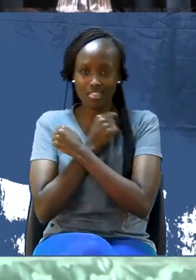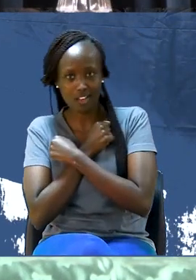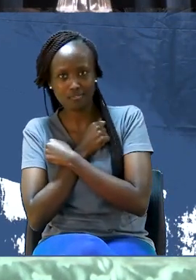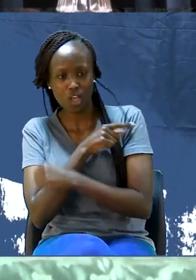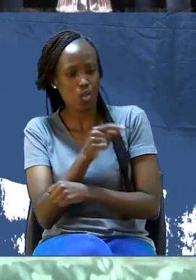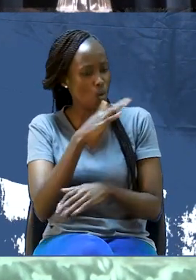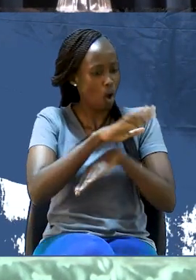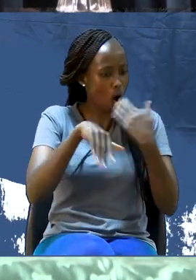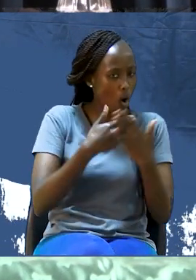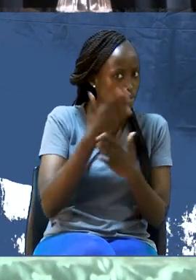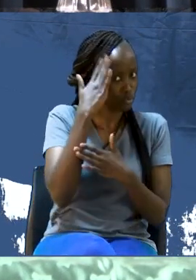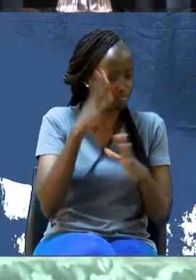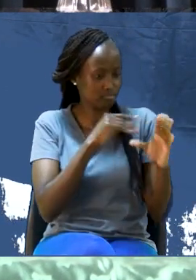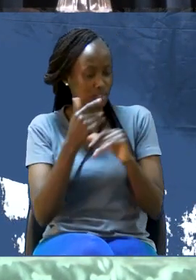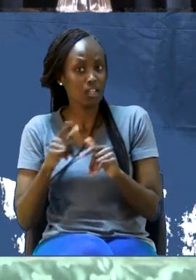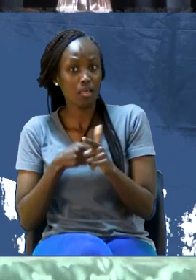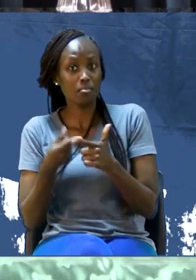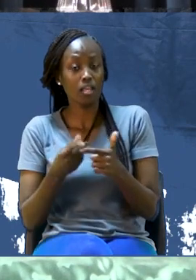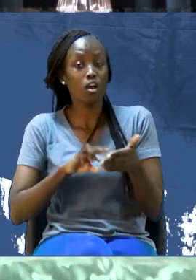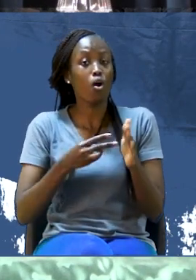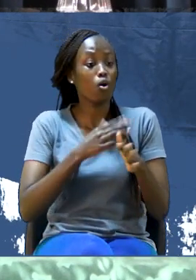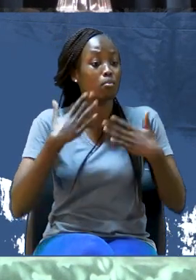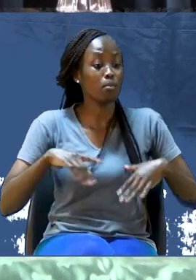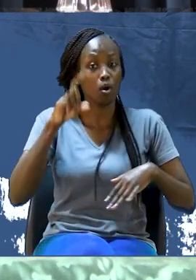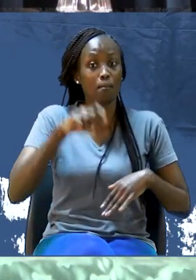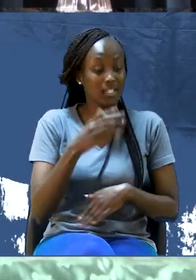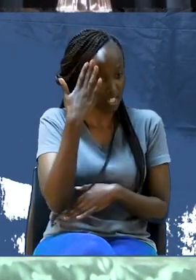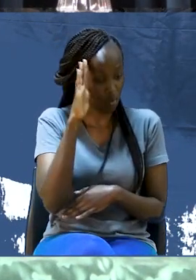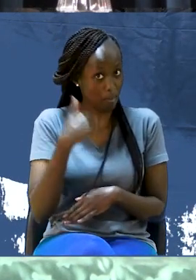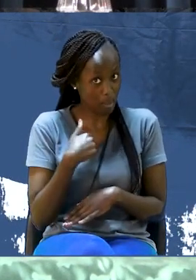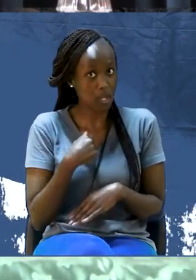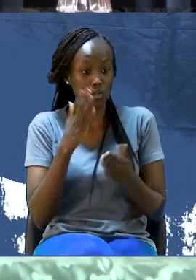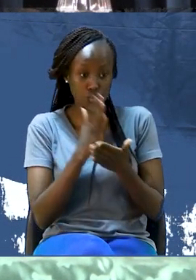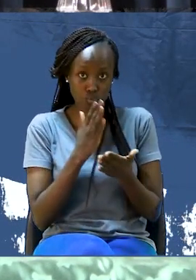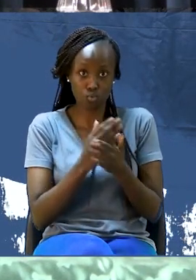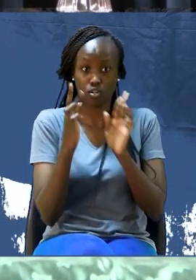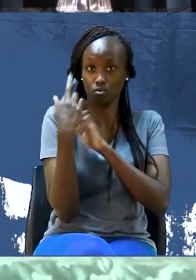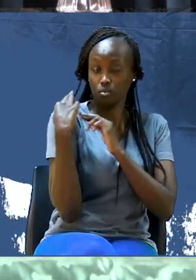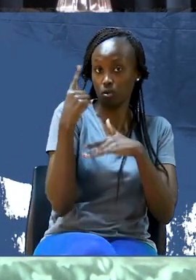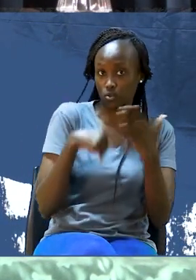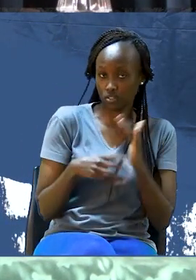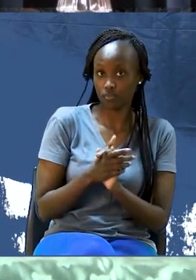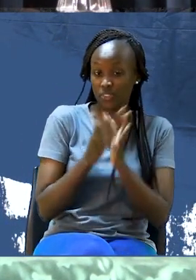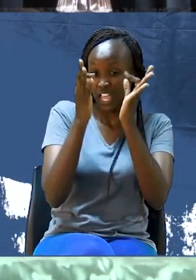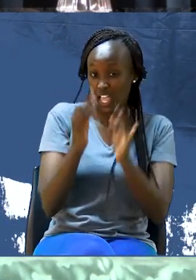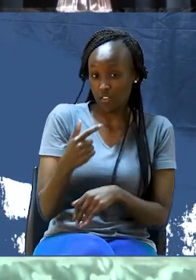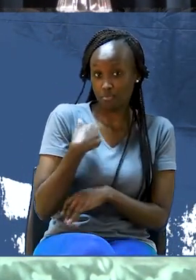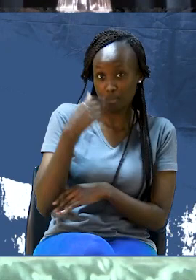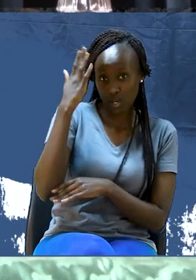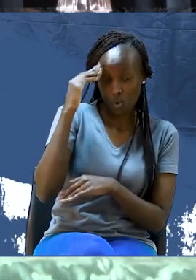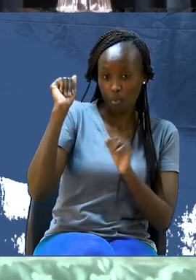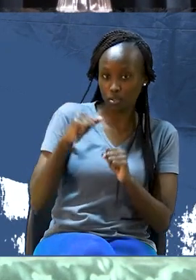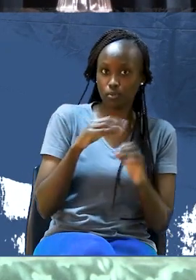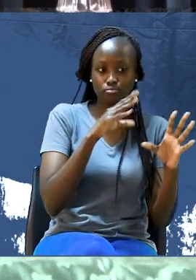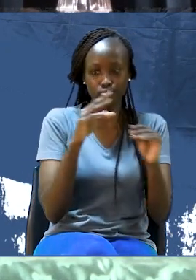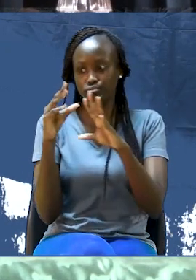know. Therefore, others need to be aware of that and I also need to be aware of my own personality. If I know that I can ride